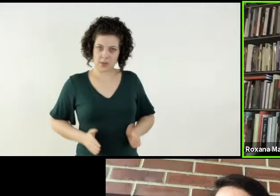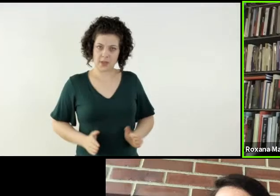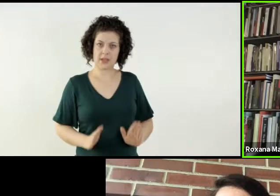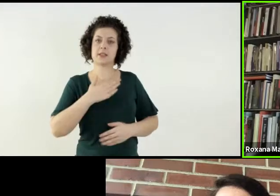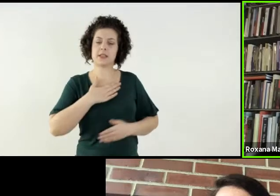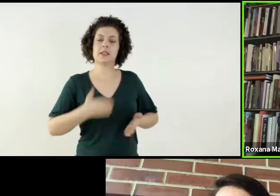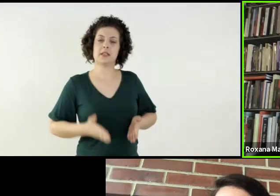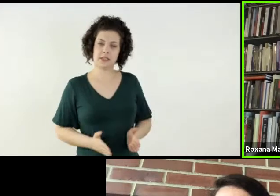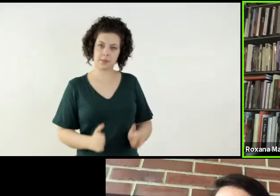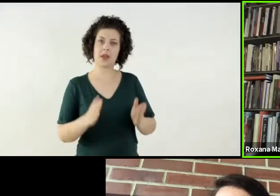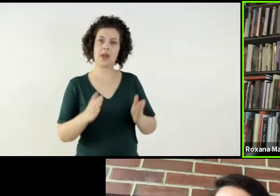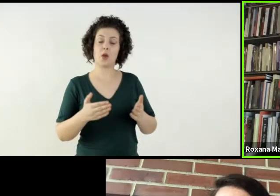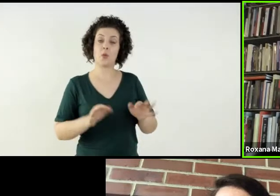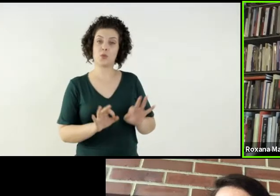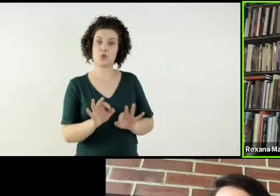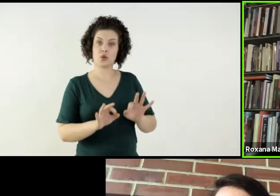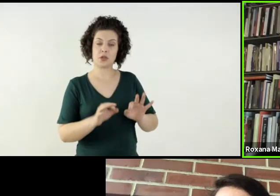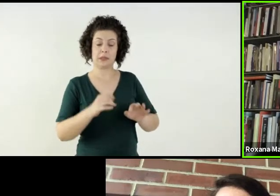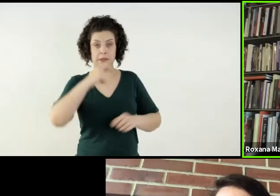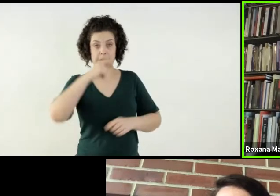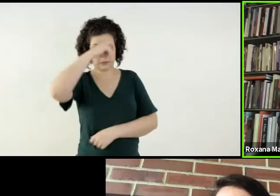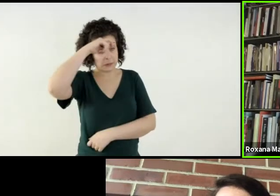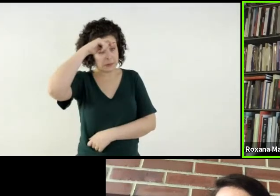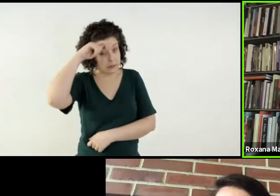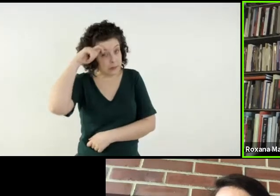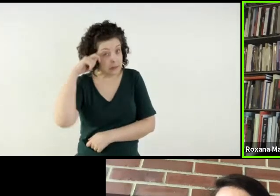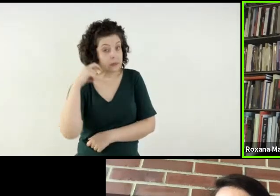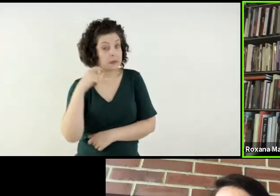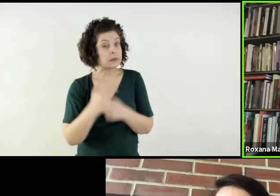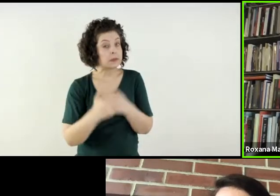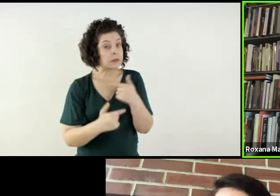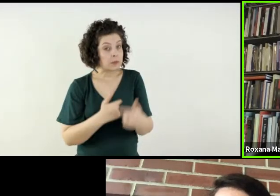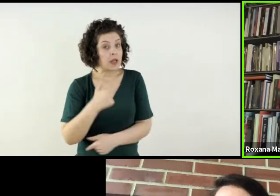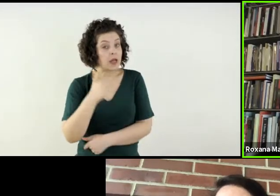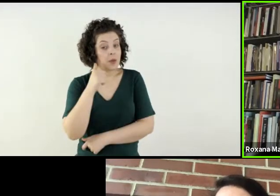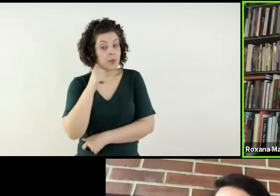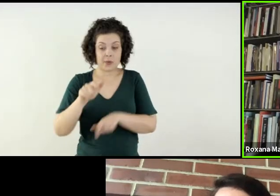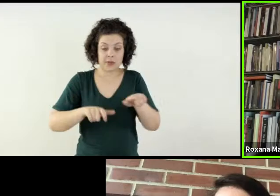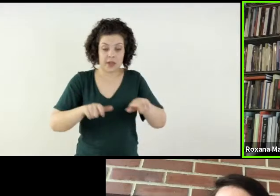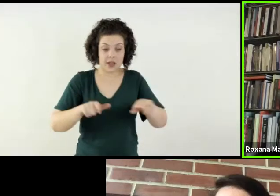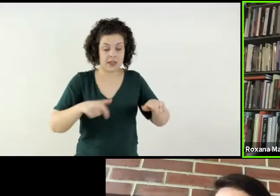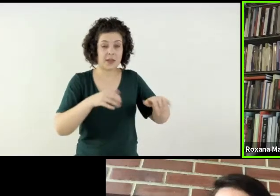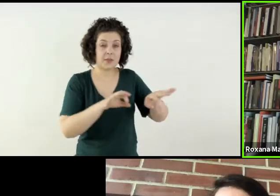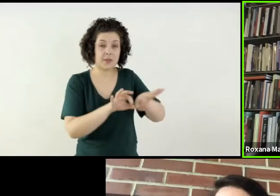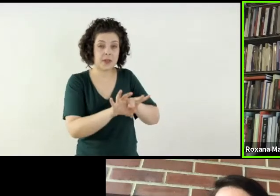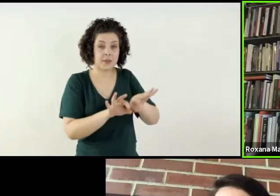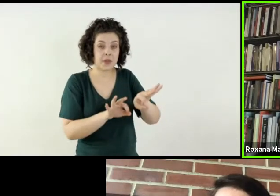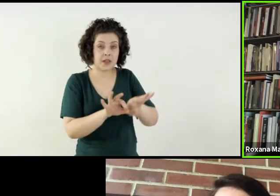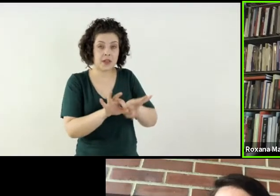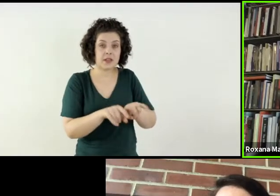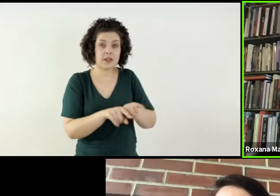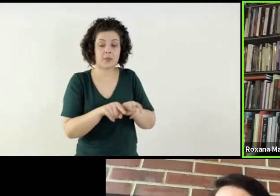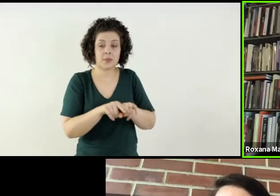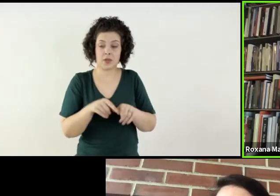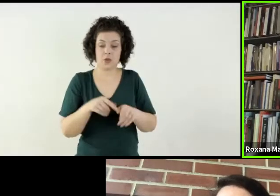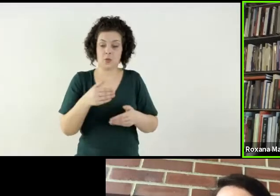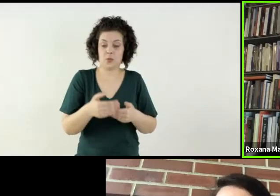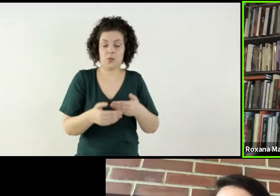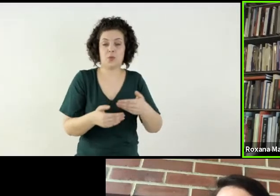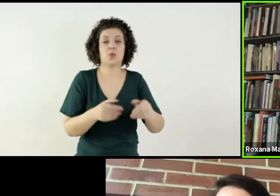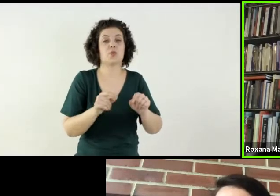project of women preparing for and in the process of labor and